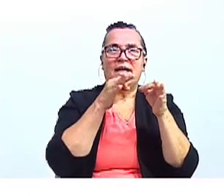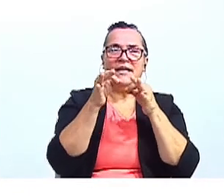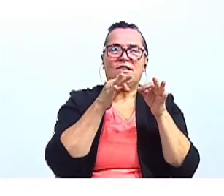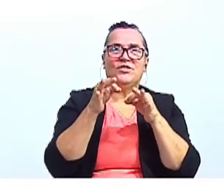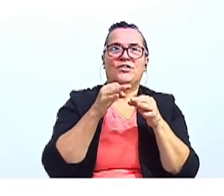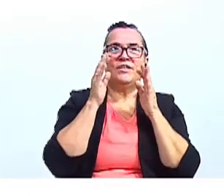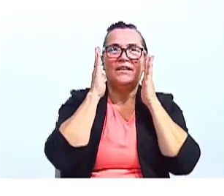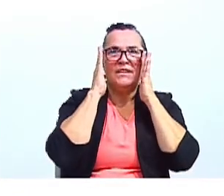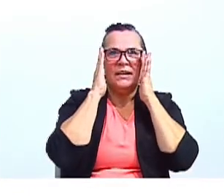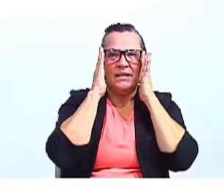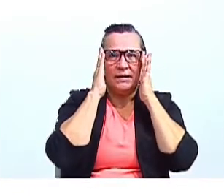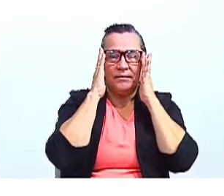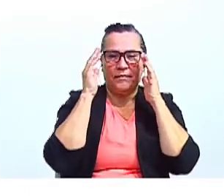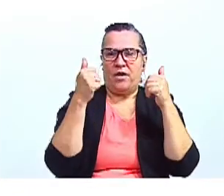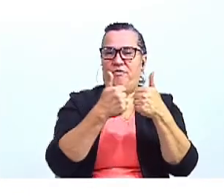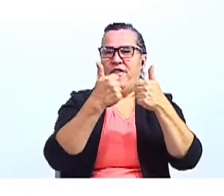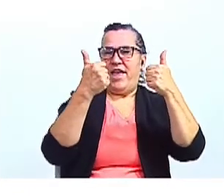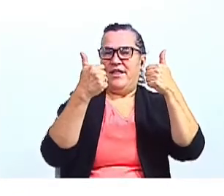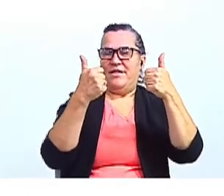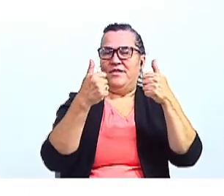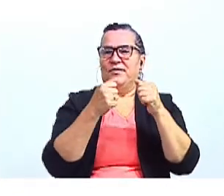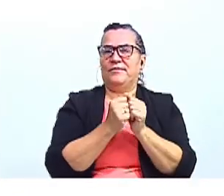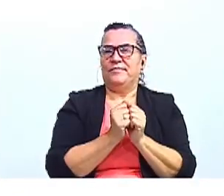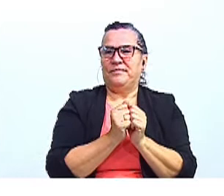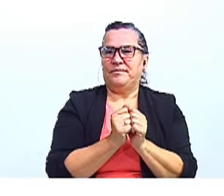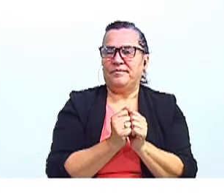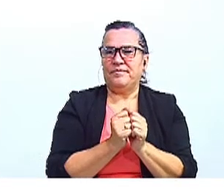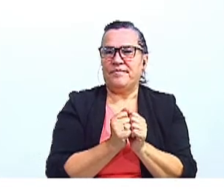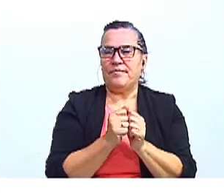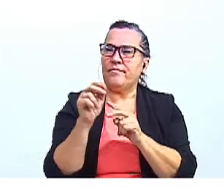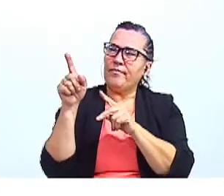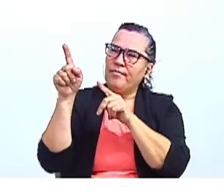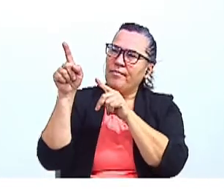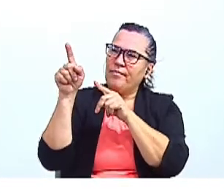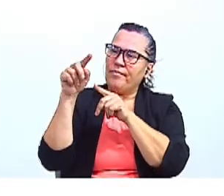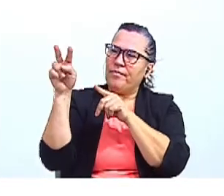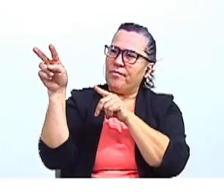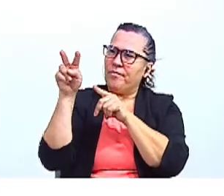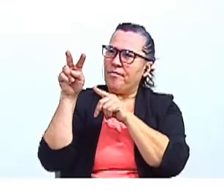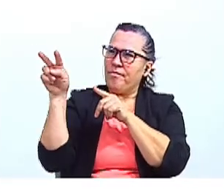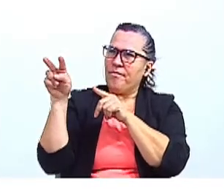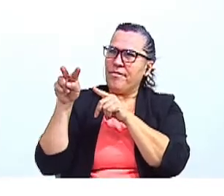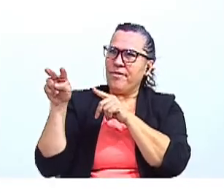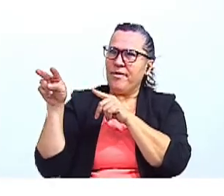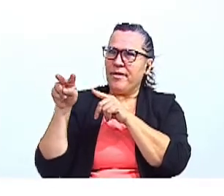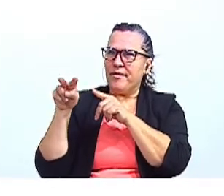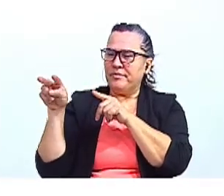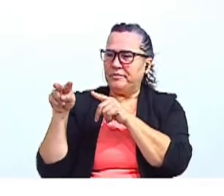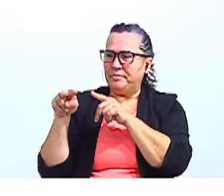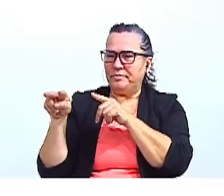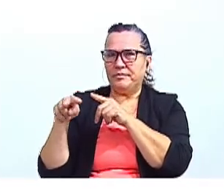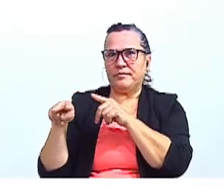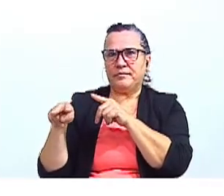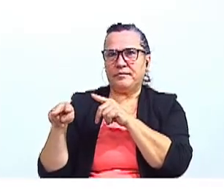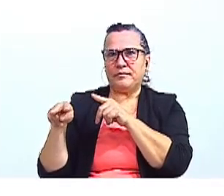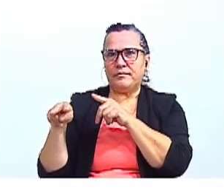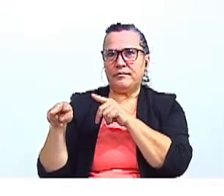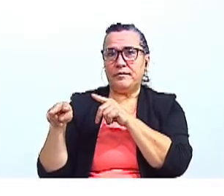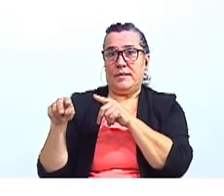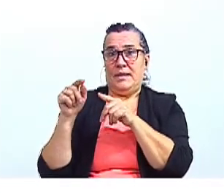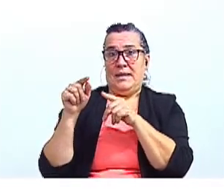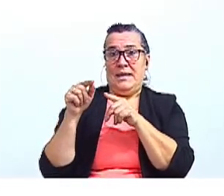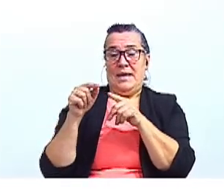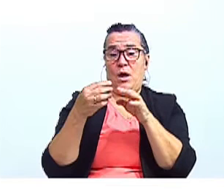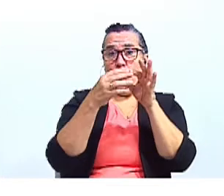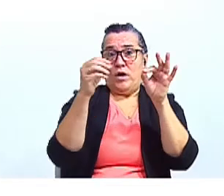instructions. Okay, this is the task. Read the following statements and number them in the order